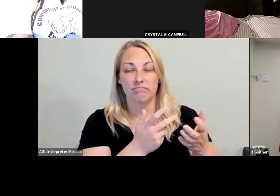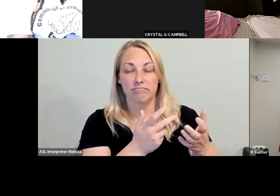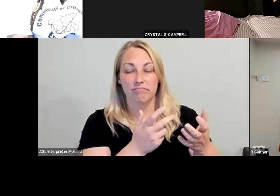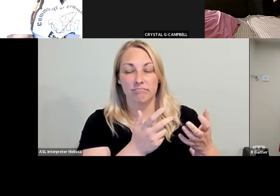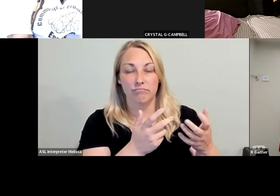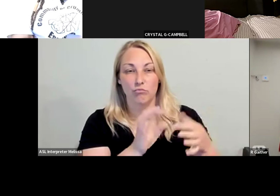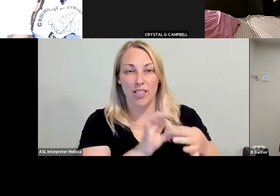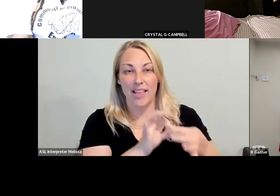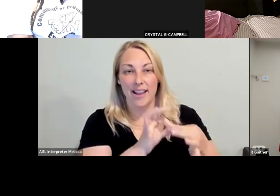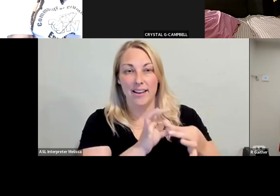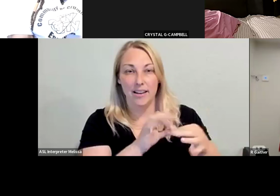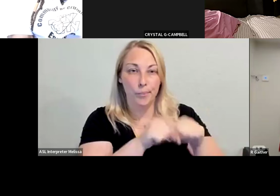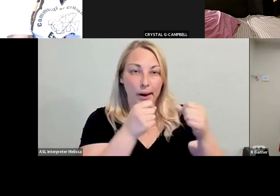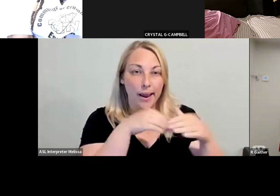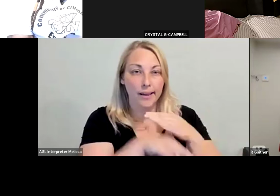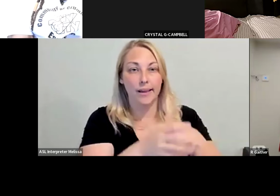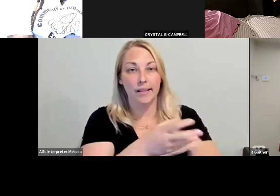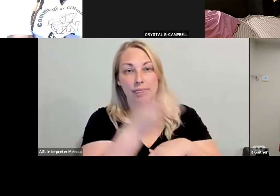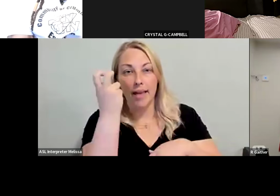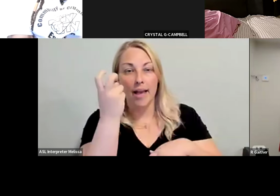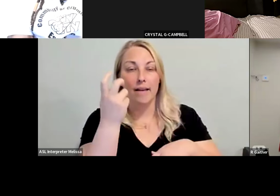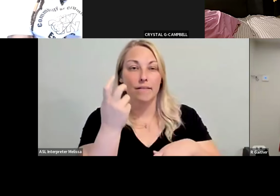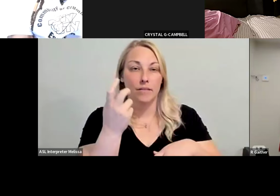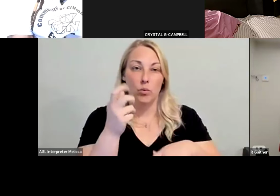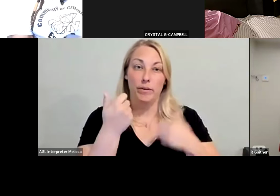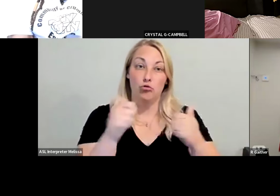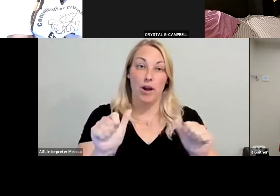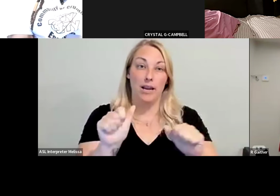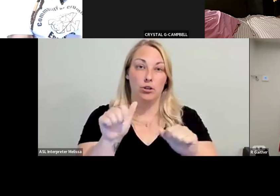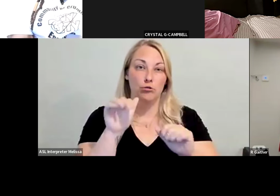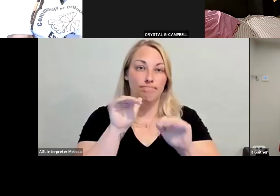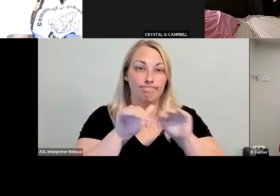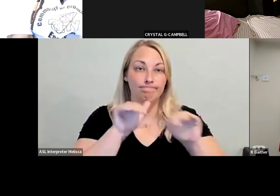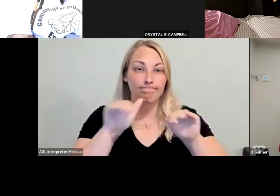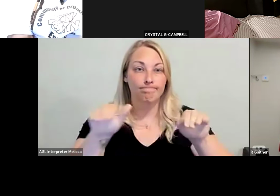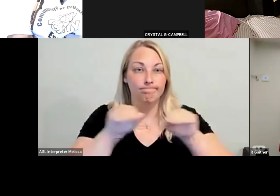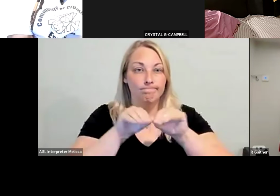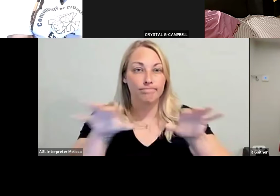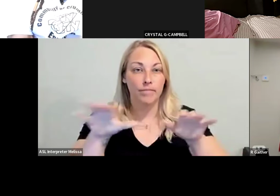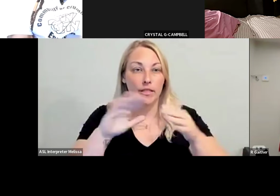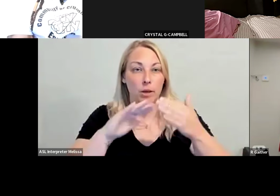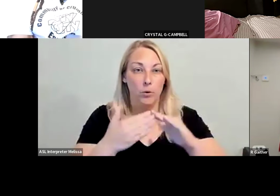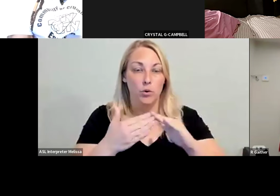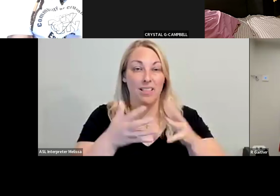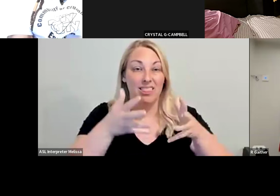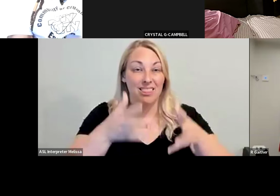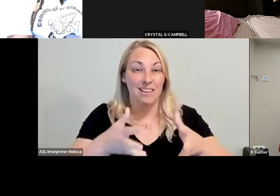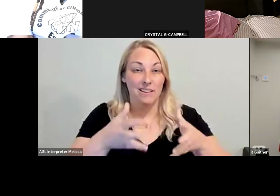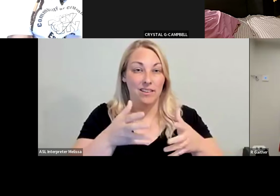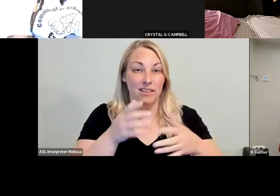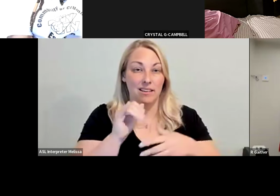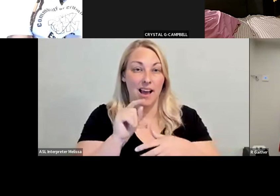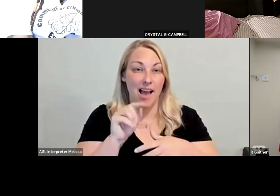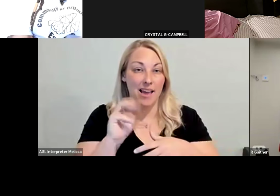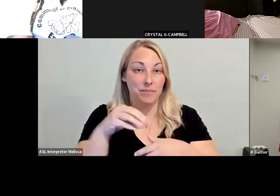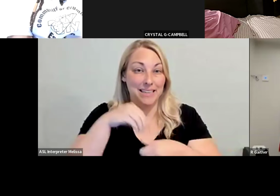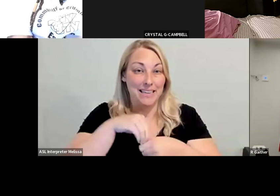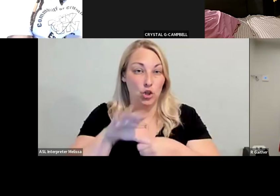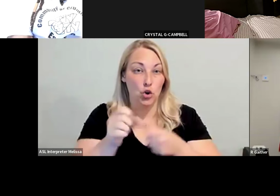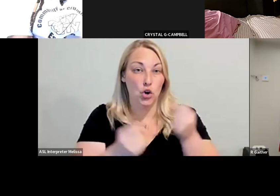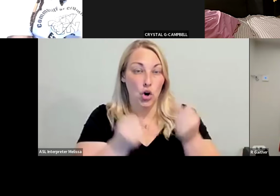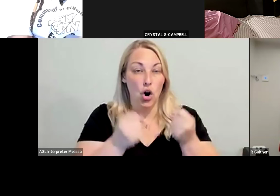vehicles. Something that we've been trying to get out to the communities are leaving items in your car. The